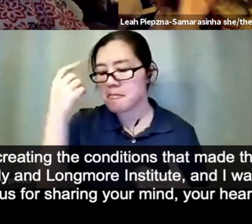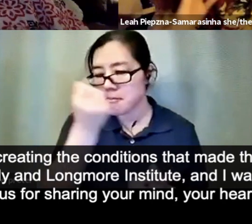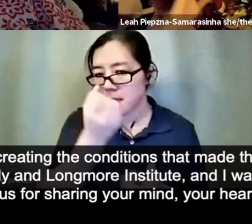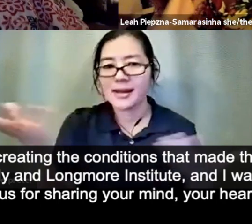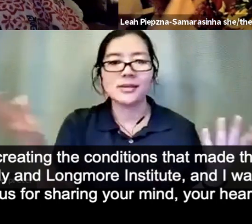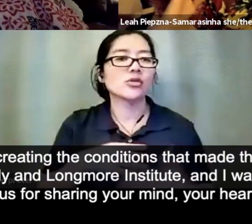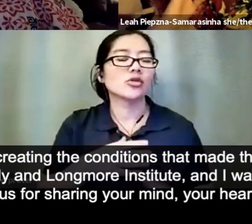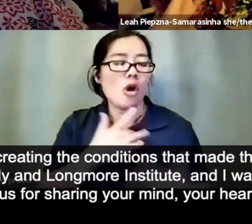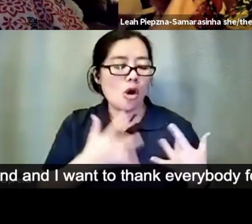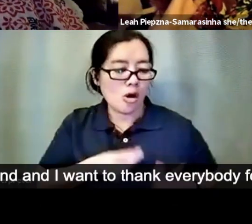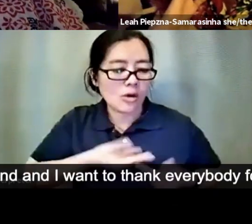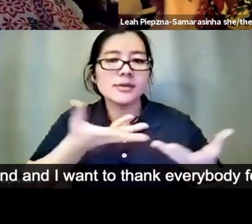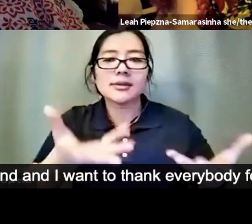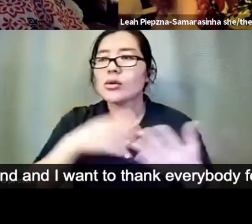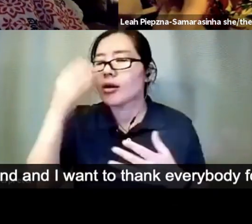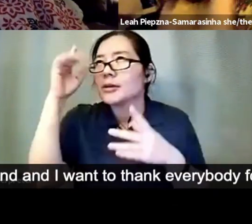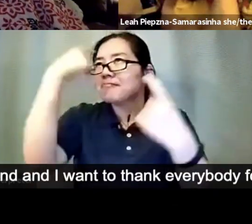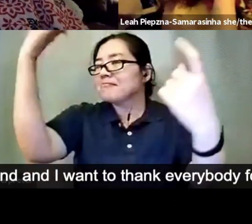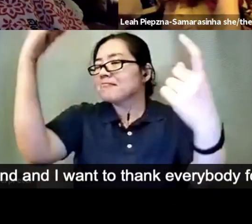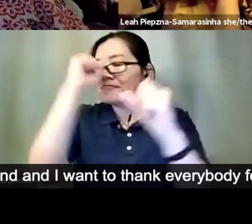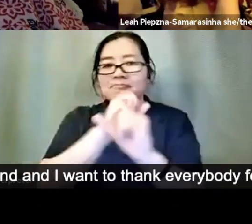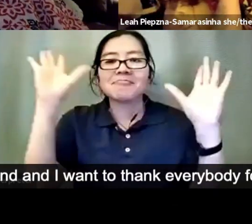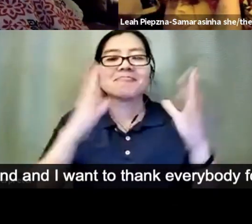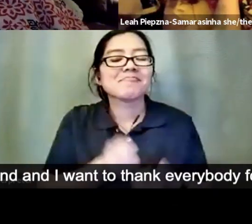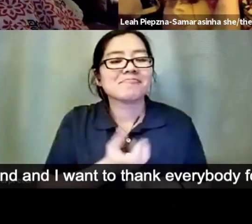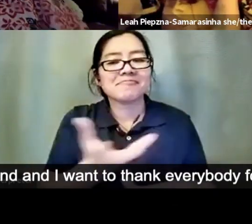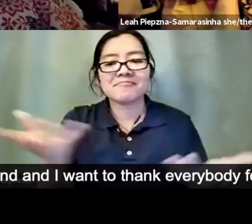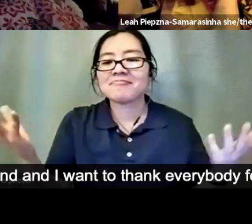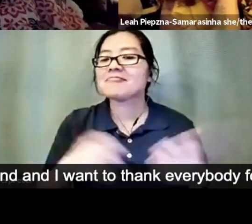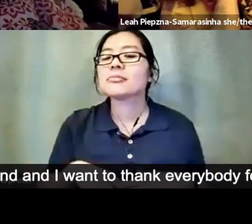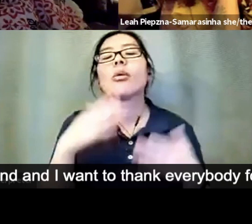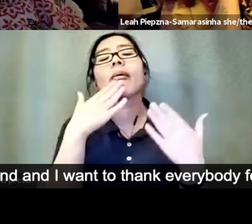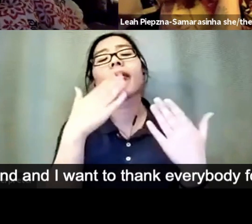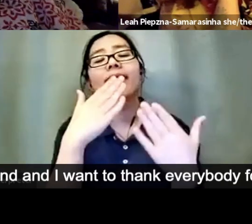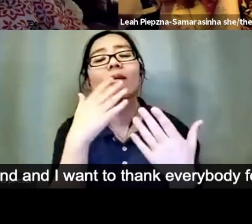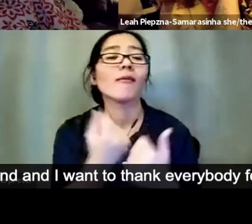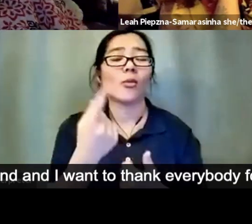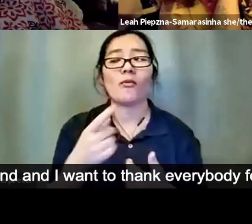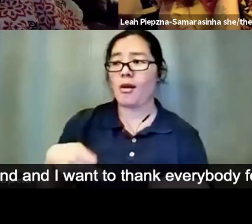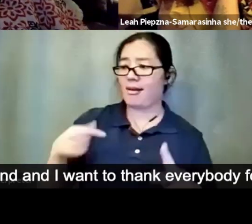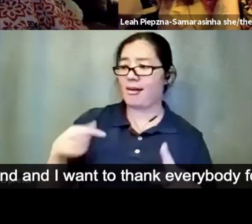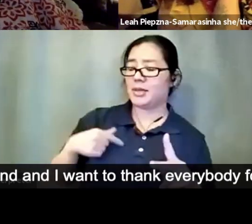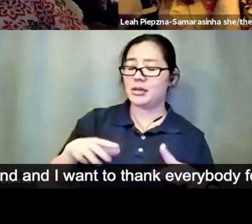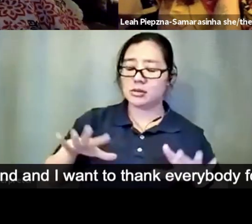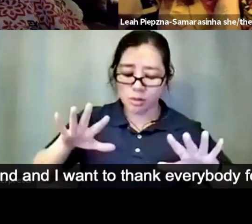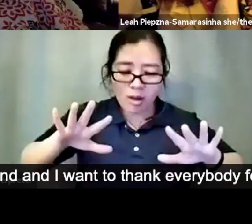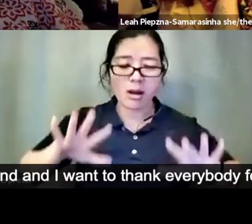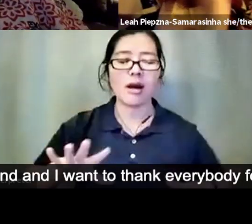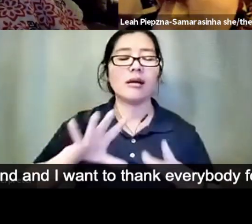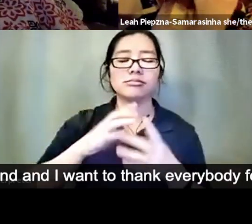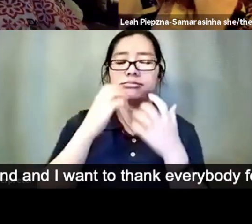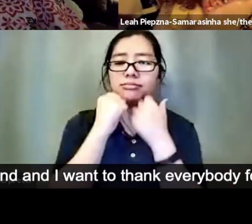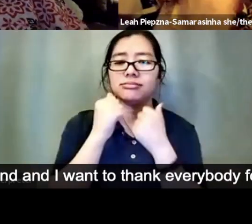imaginings. And I want to thank everybody for just allowing me again to hold a space like this. It's an